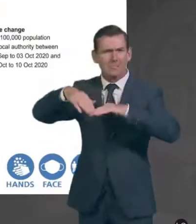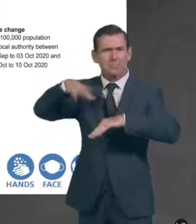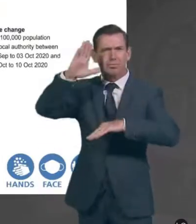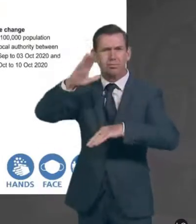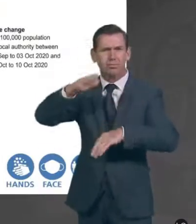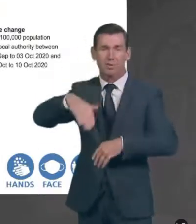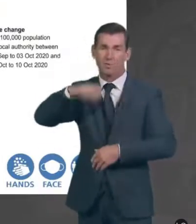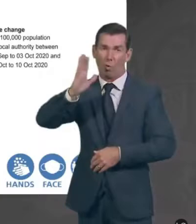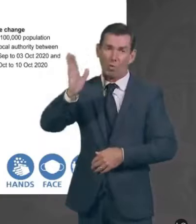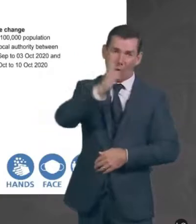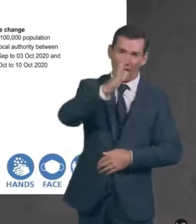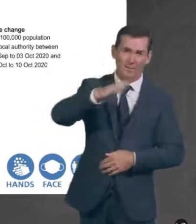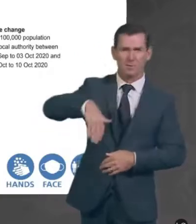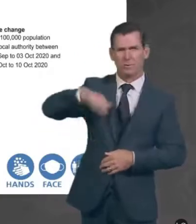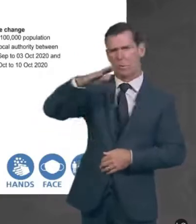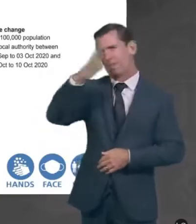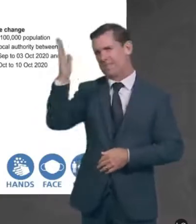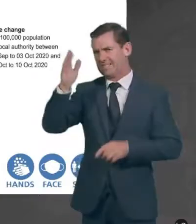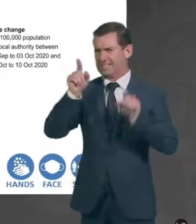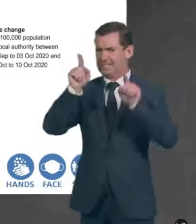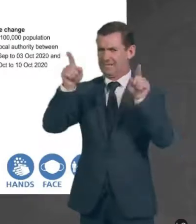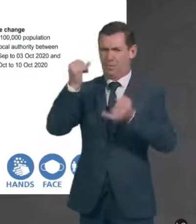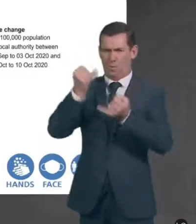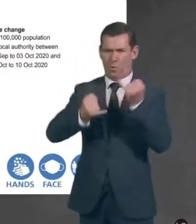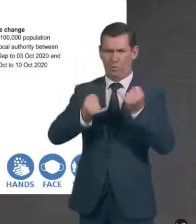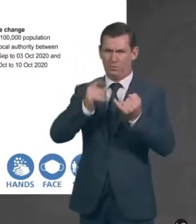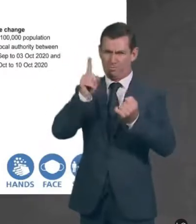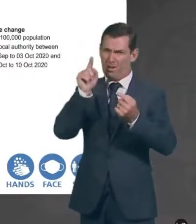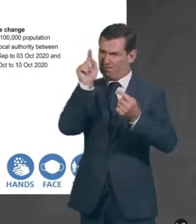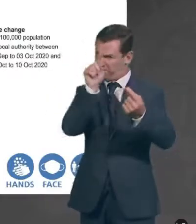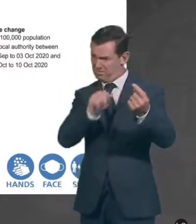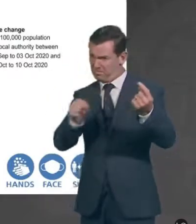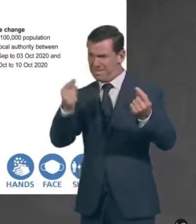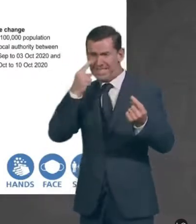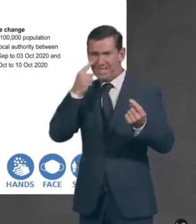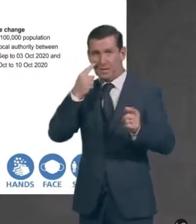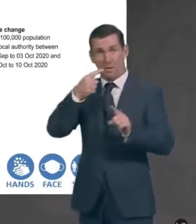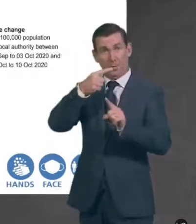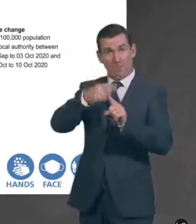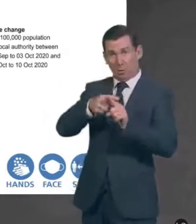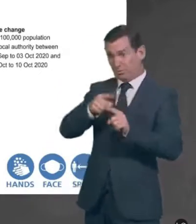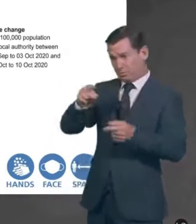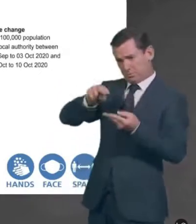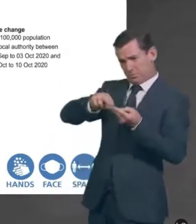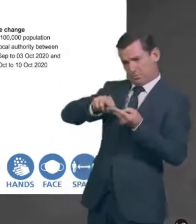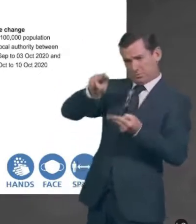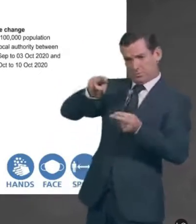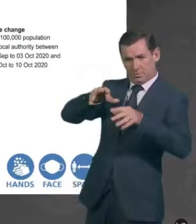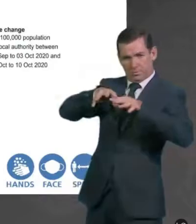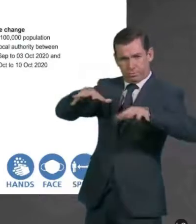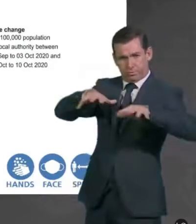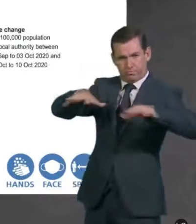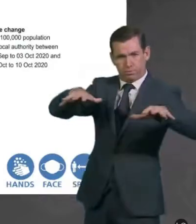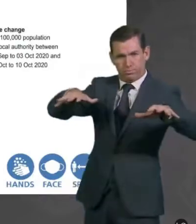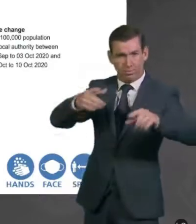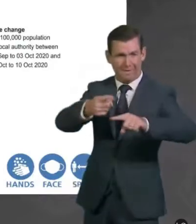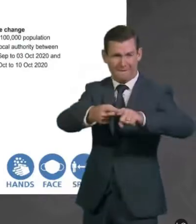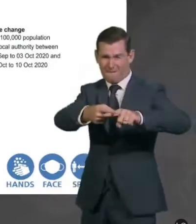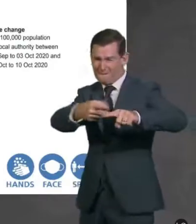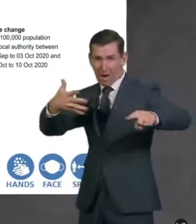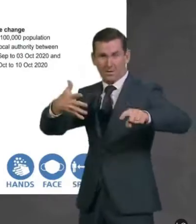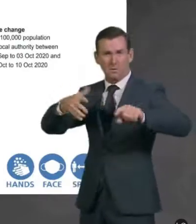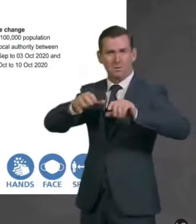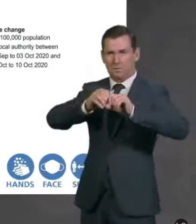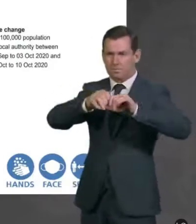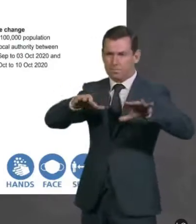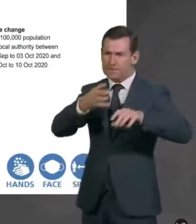is fastest in those areas as well. So this epidemic is growing. It's growing everywhere. It's growing faster in some places, and it's spreading to